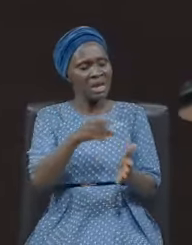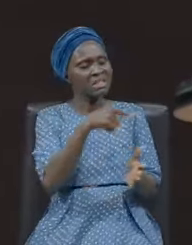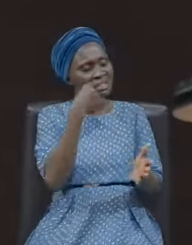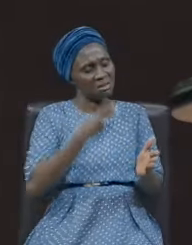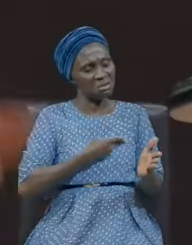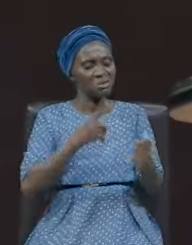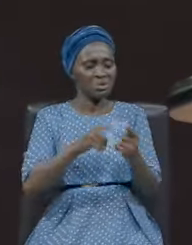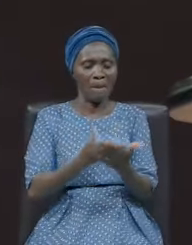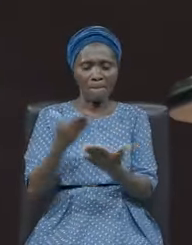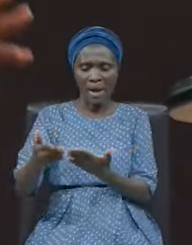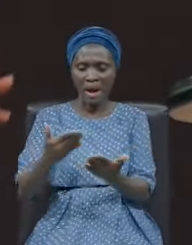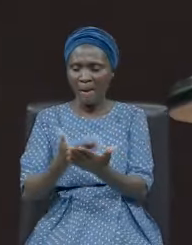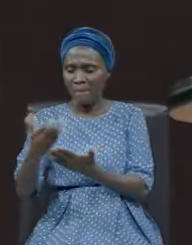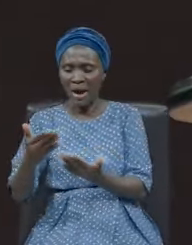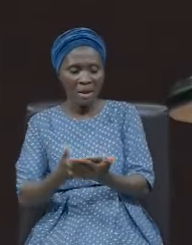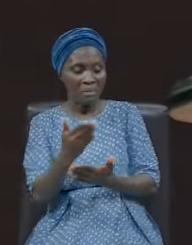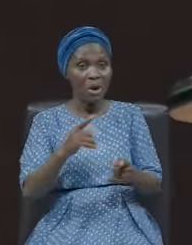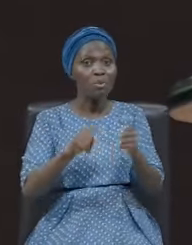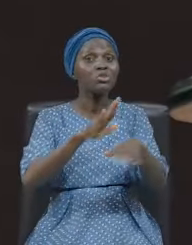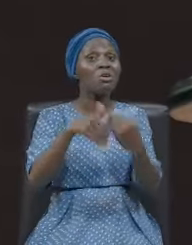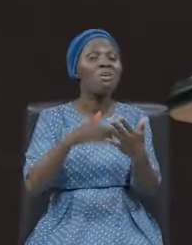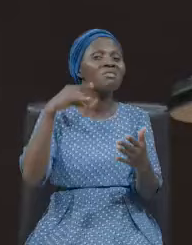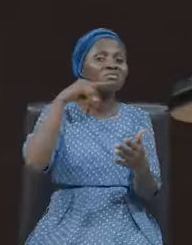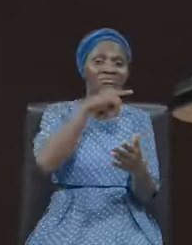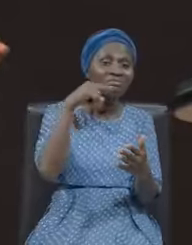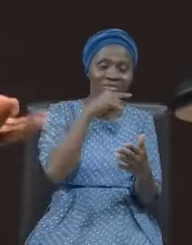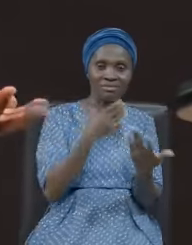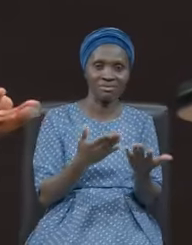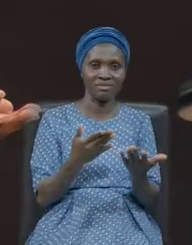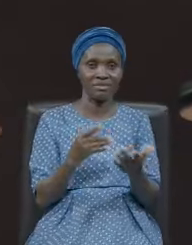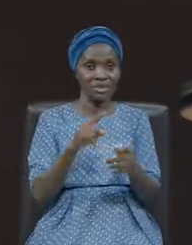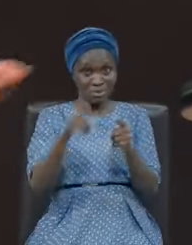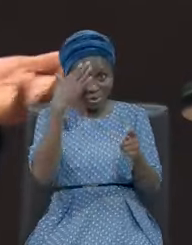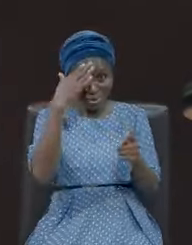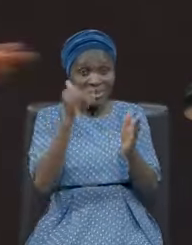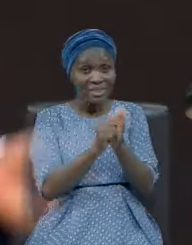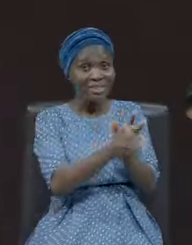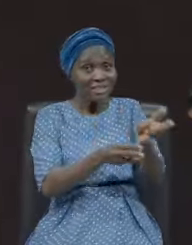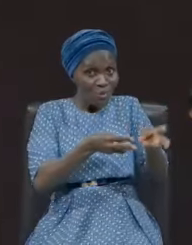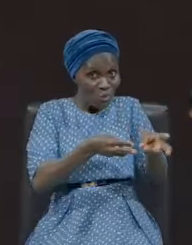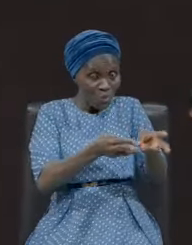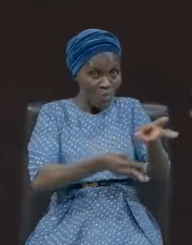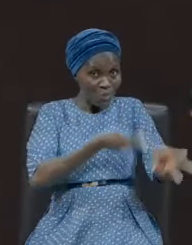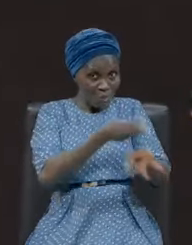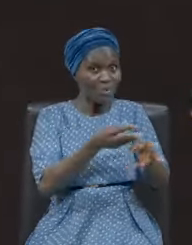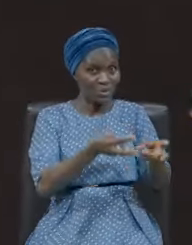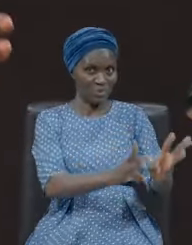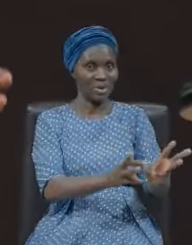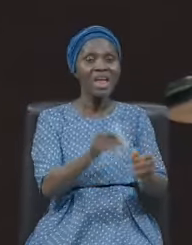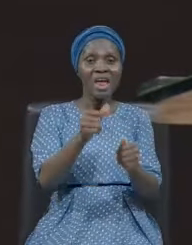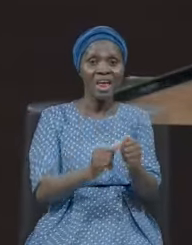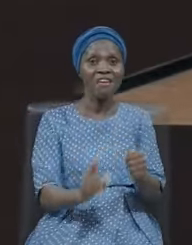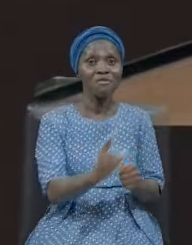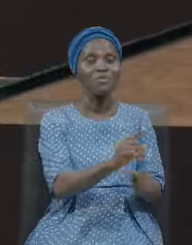buy this, which was all a lie. But, you know, that's the way of the world. Everybody did it. But